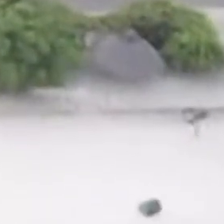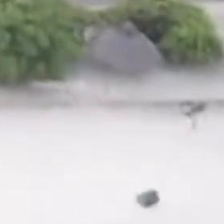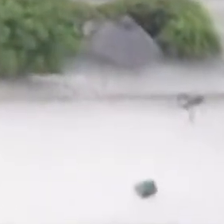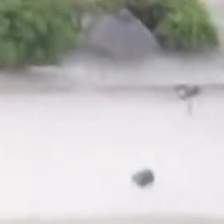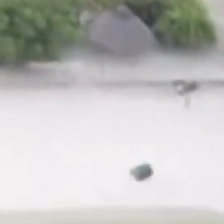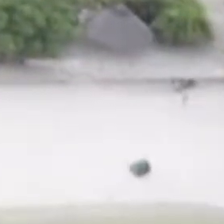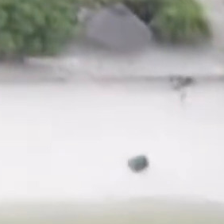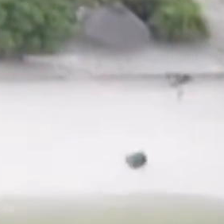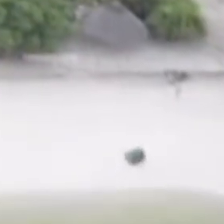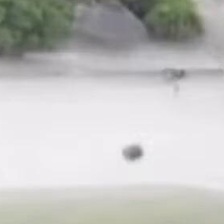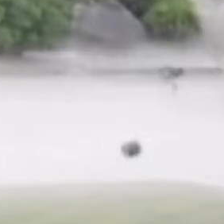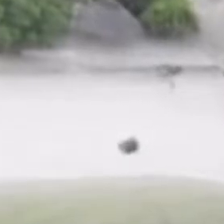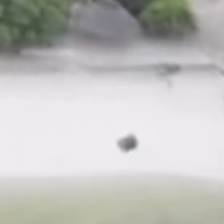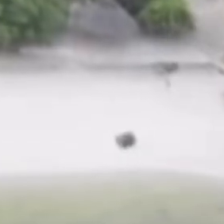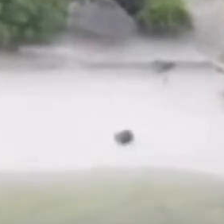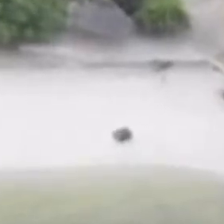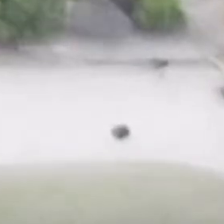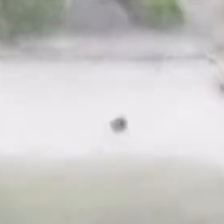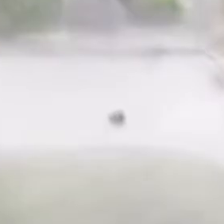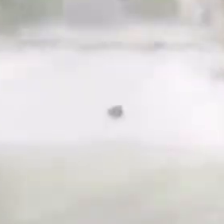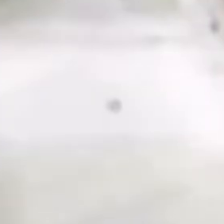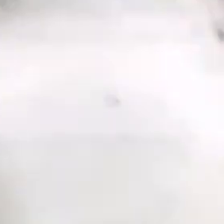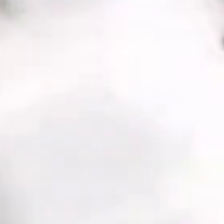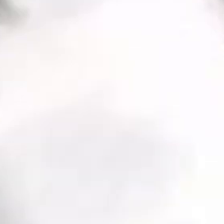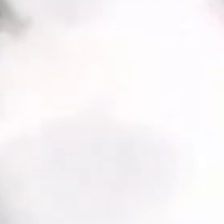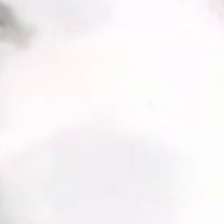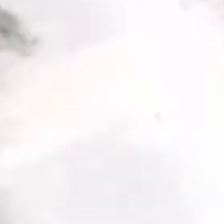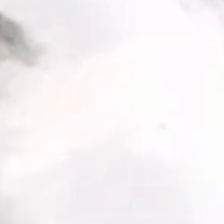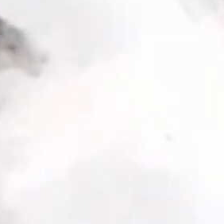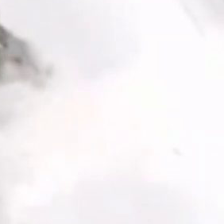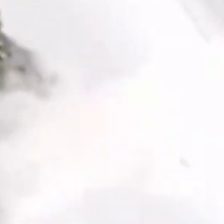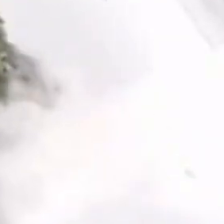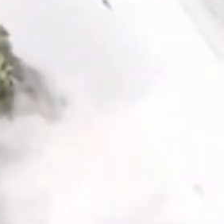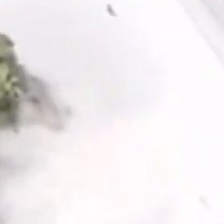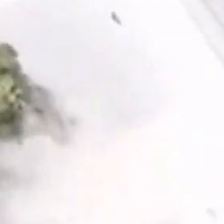we are stronger. So don't let